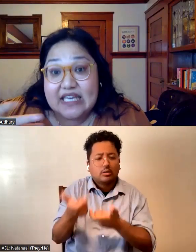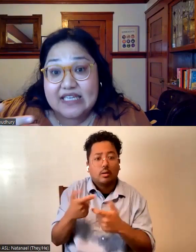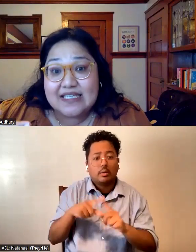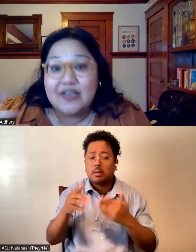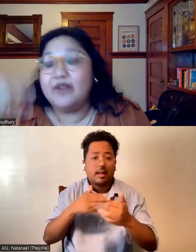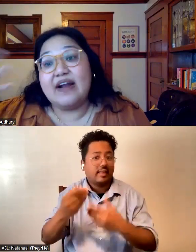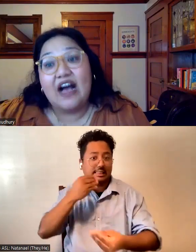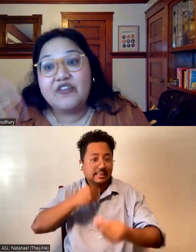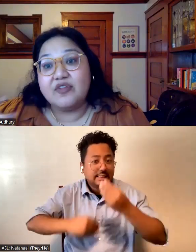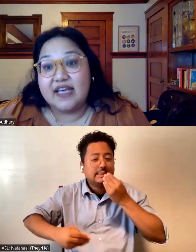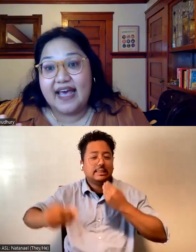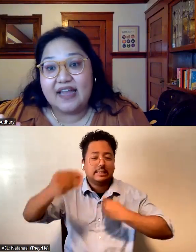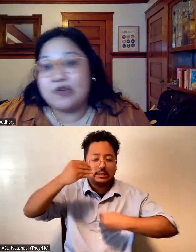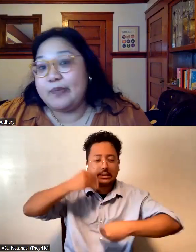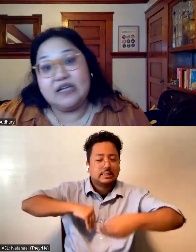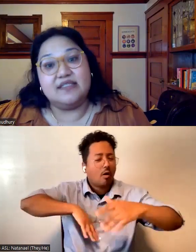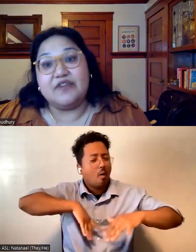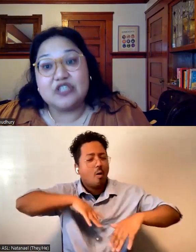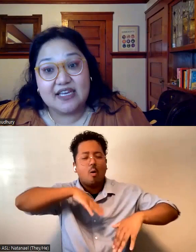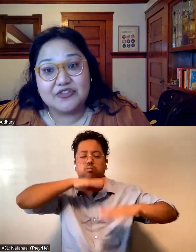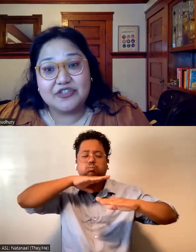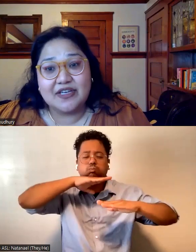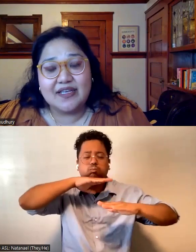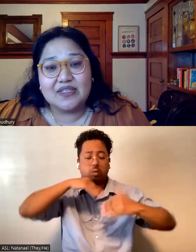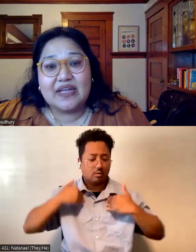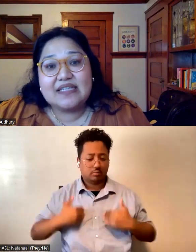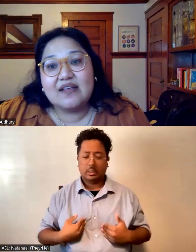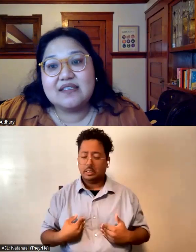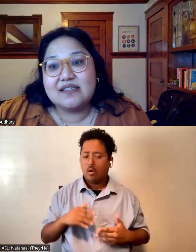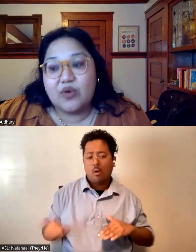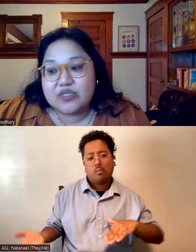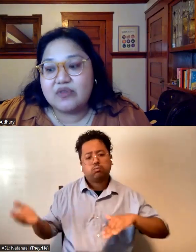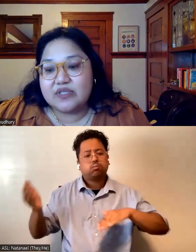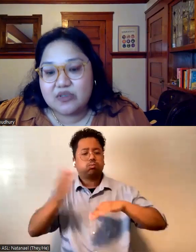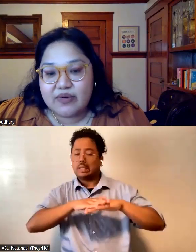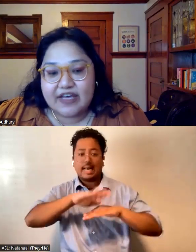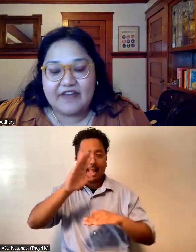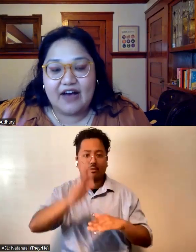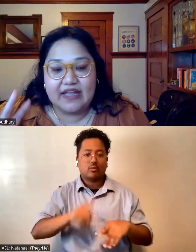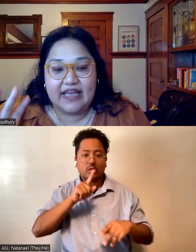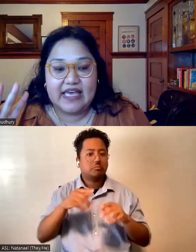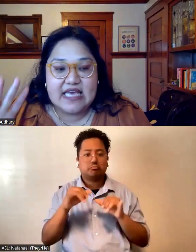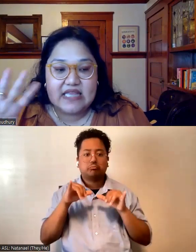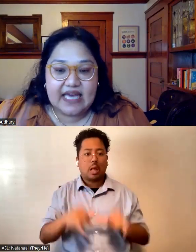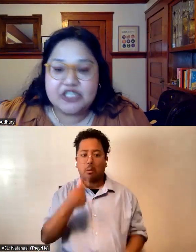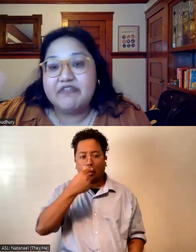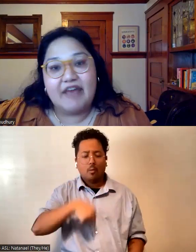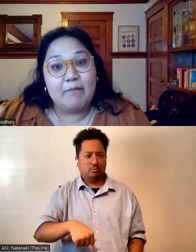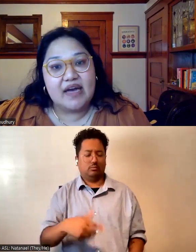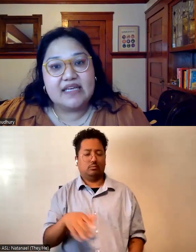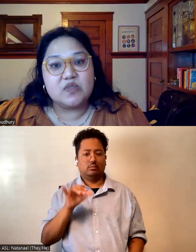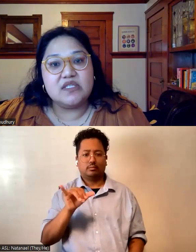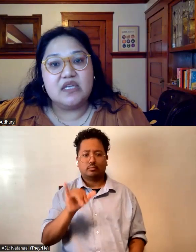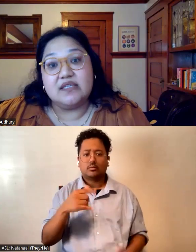they eat, no matter how full they get, their bodies never change. So that tells us also the story of how like the Asian